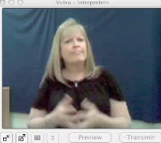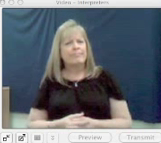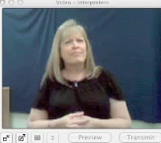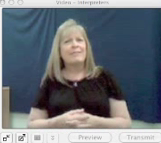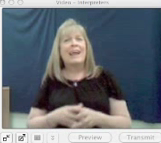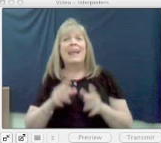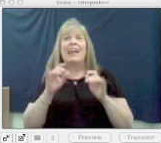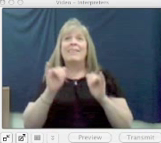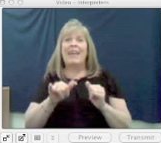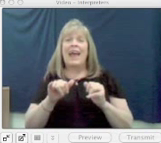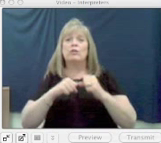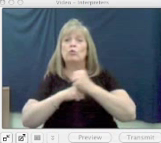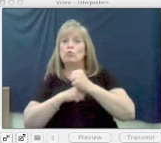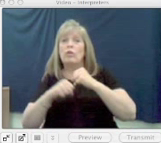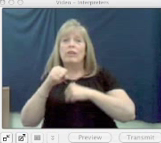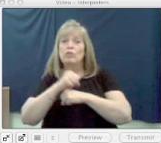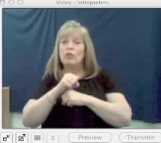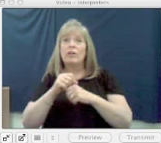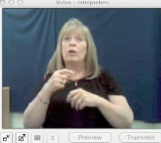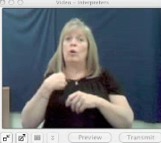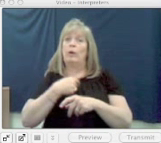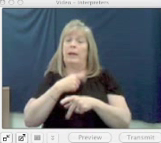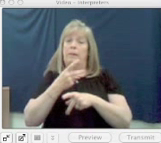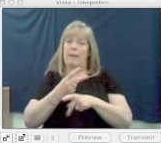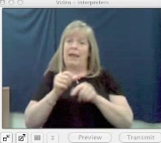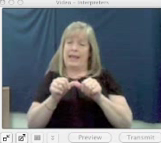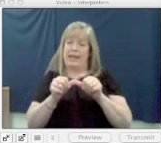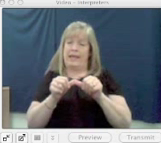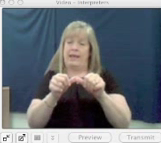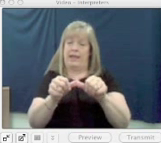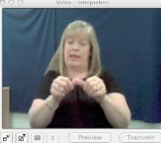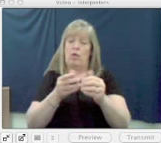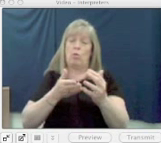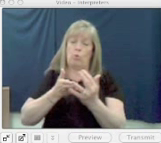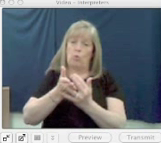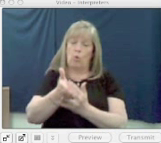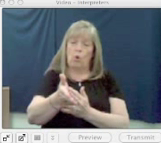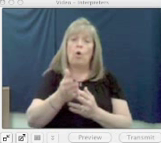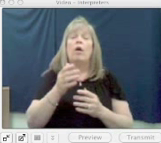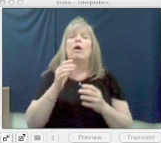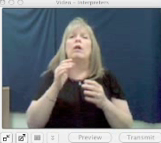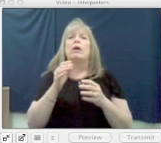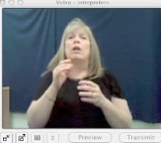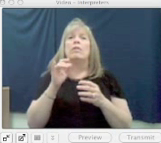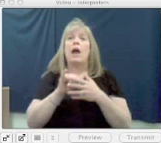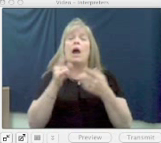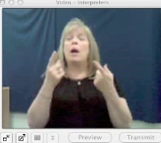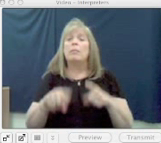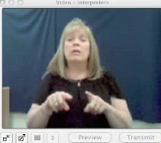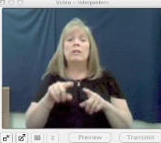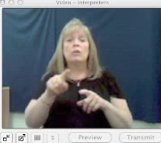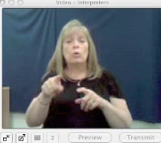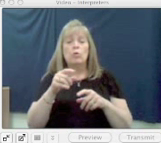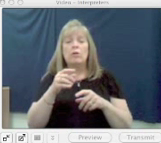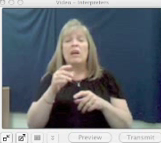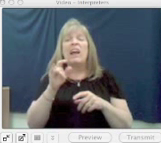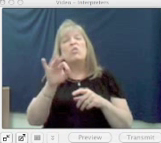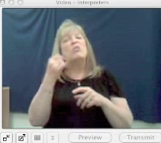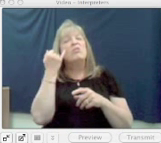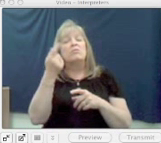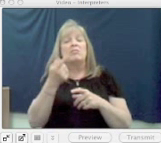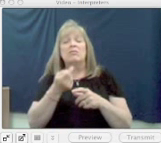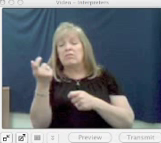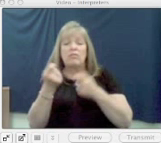That structure is maintained throughout, so that when you strip away all the examples that are